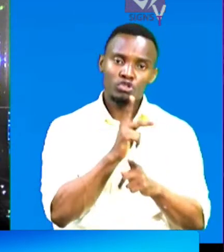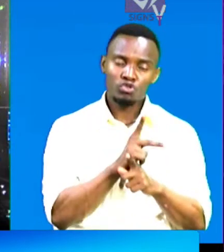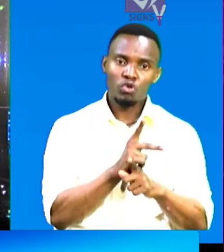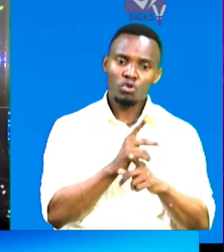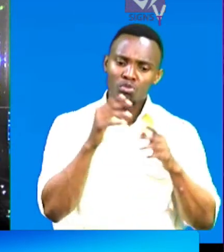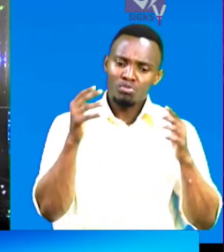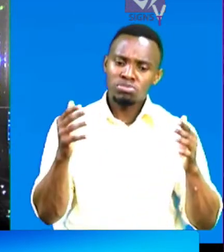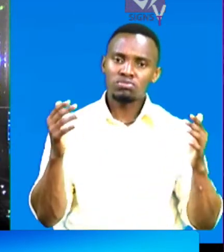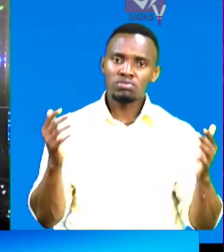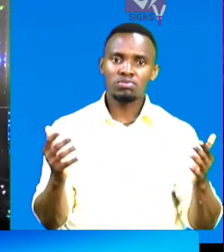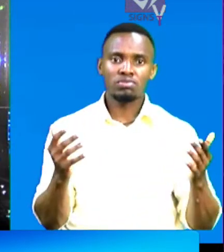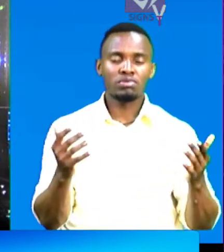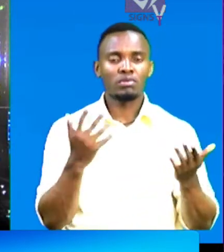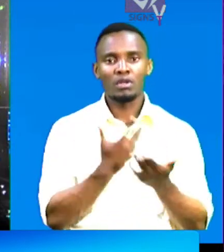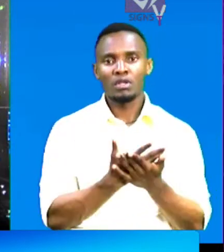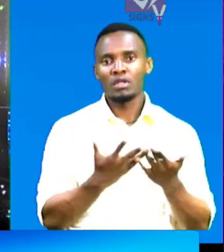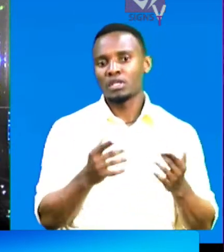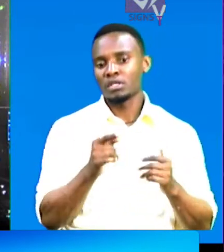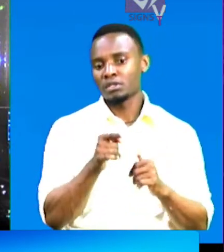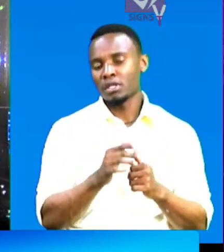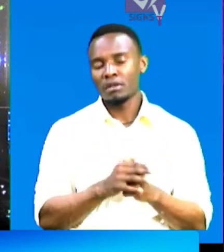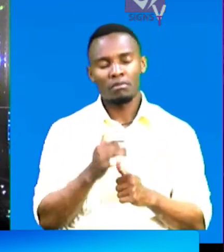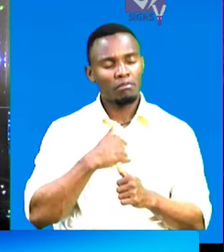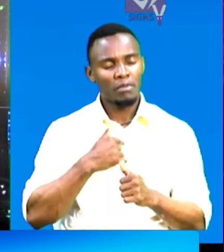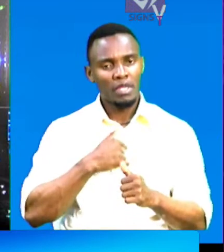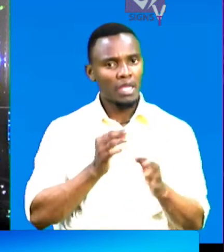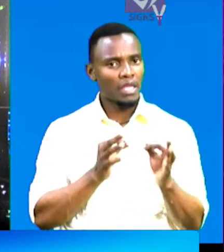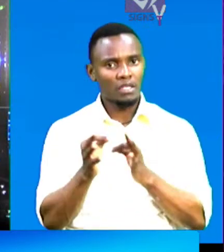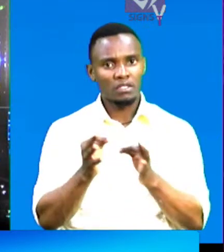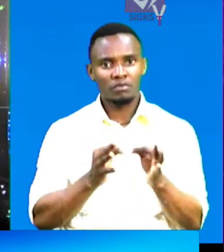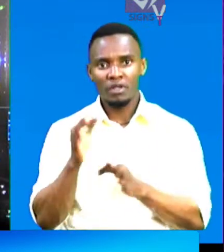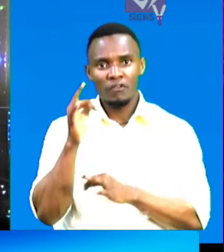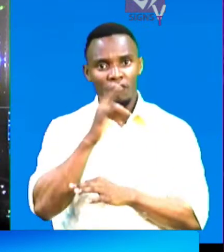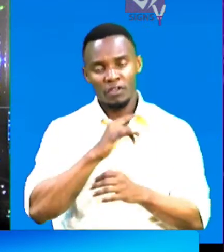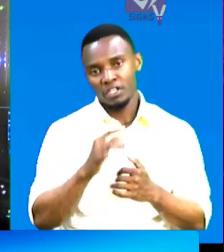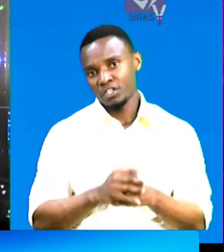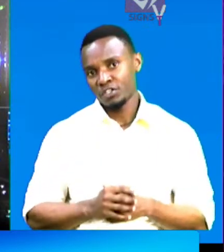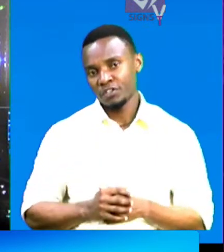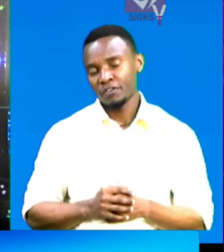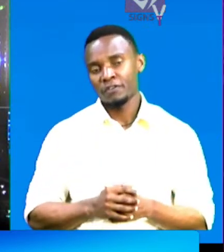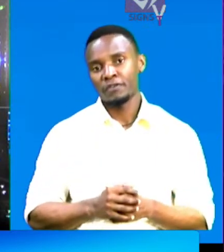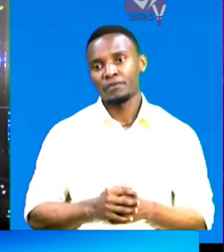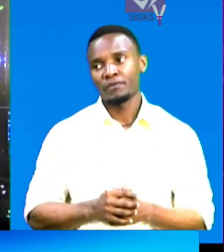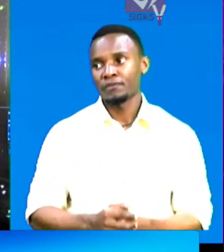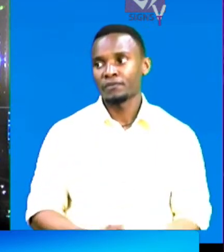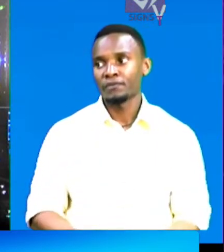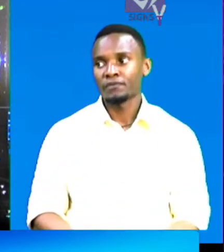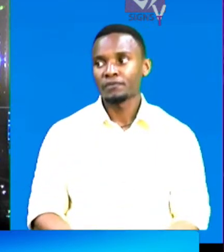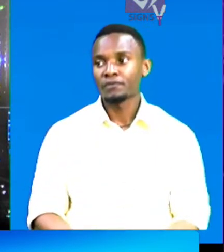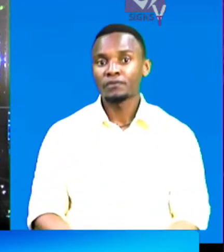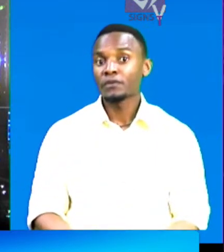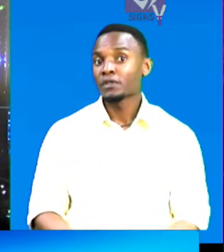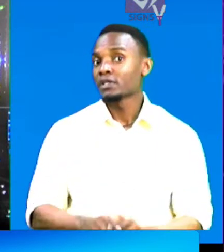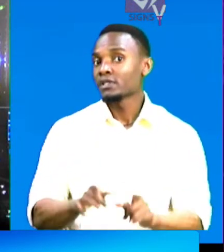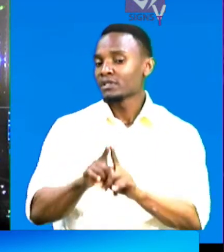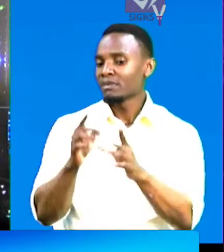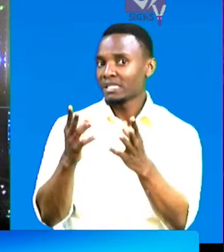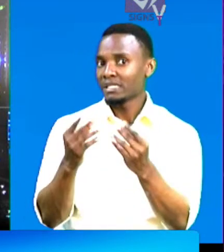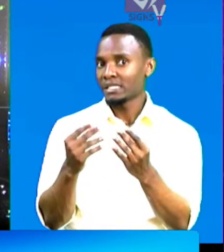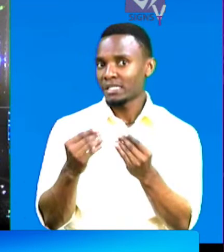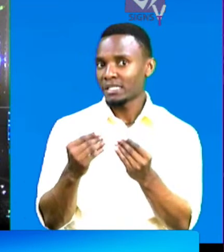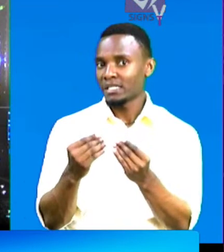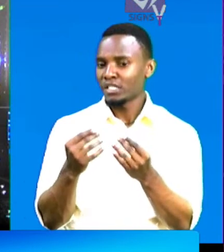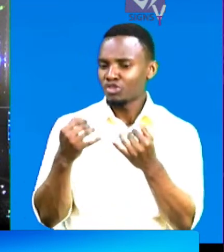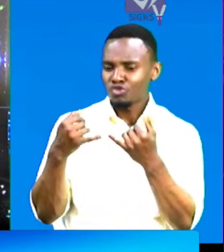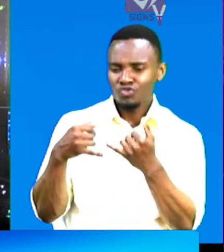amounts of stock. I think I've explained this. So it's easy to test